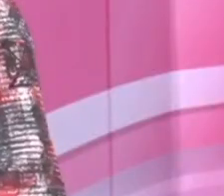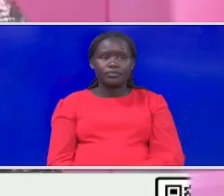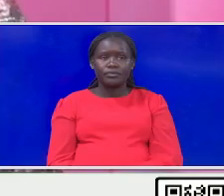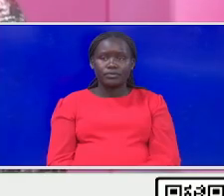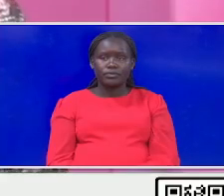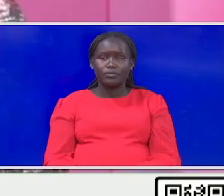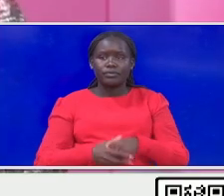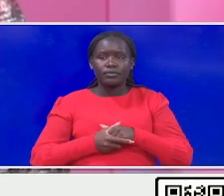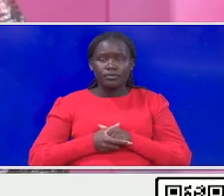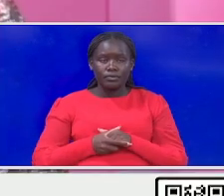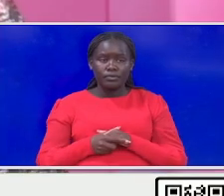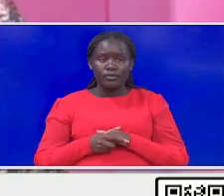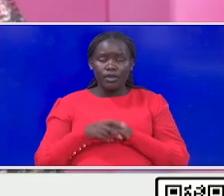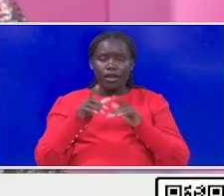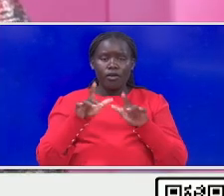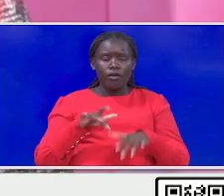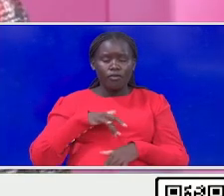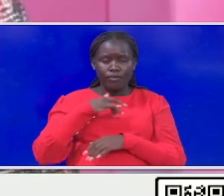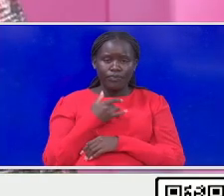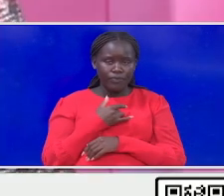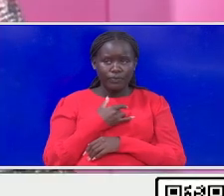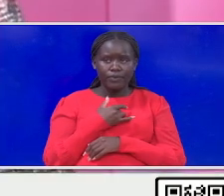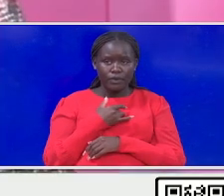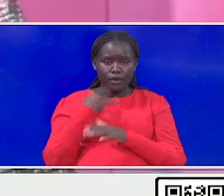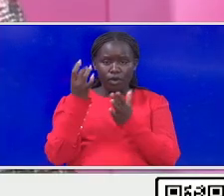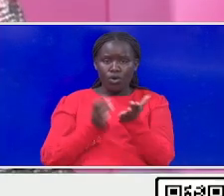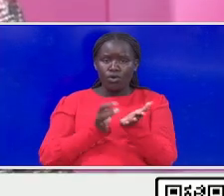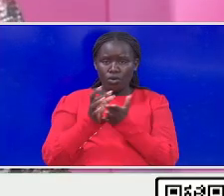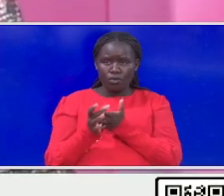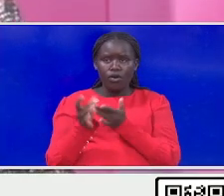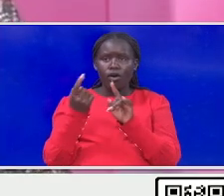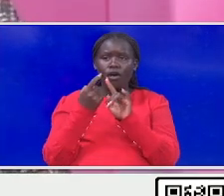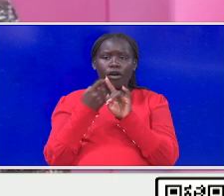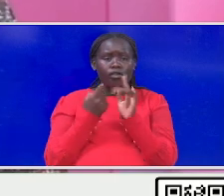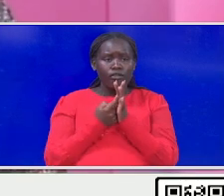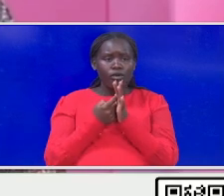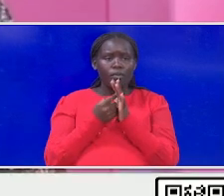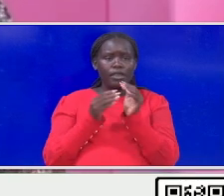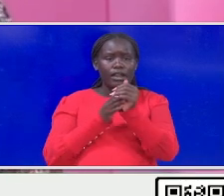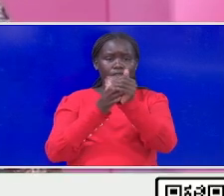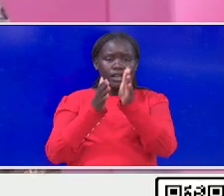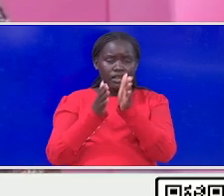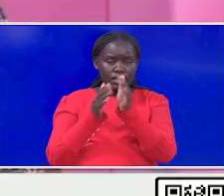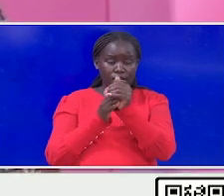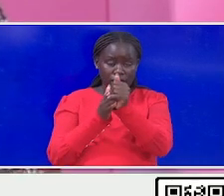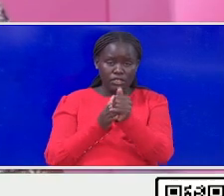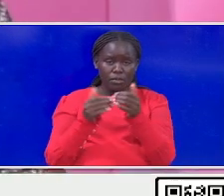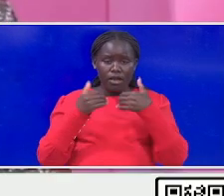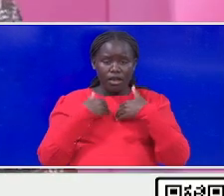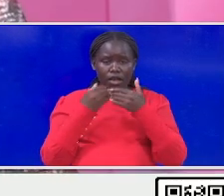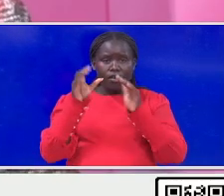Jinsi ya kumungatua naibu wa rais mamlakani, ina nguzo za kisheria za